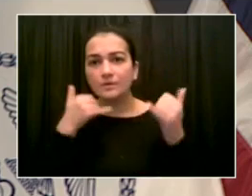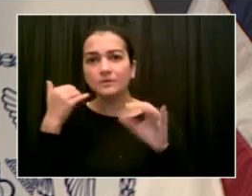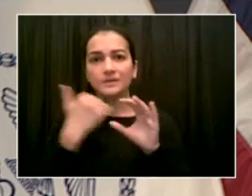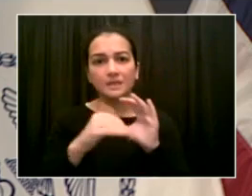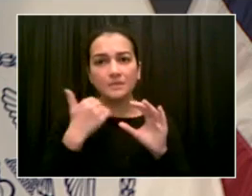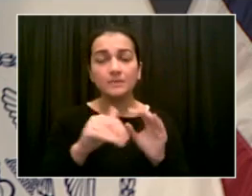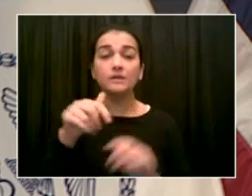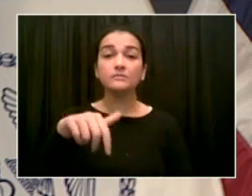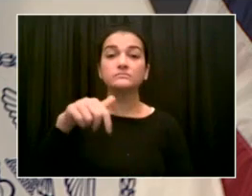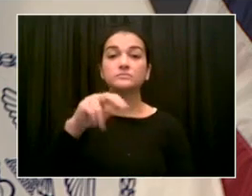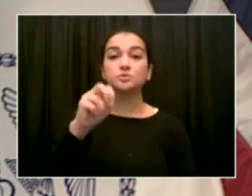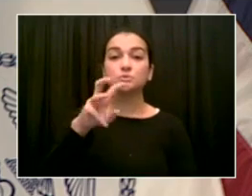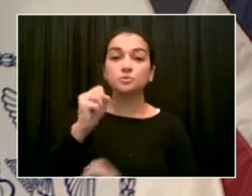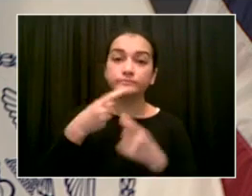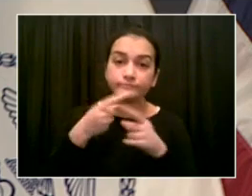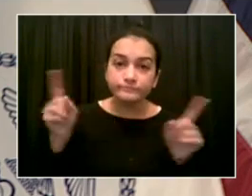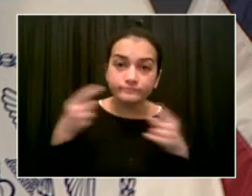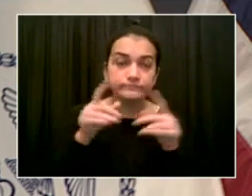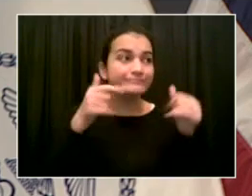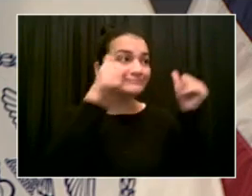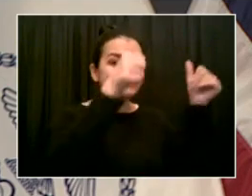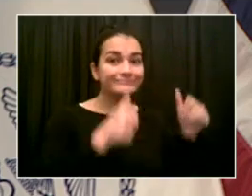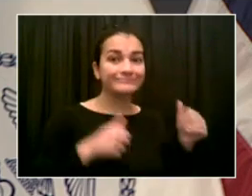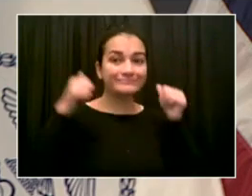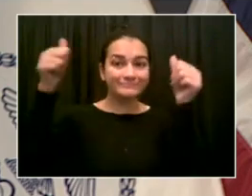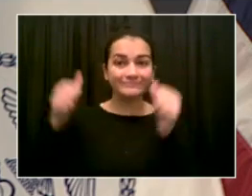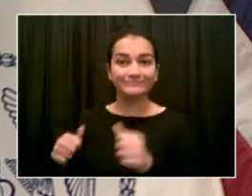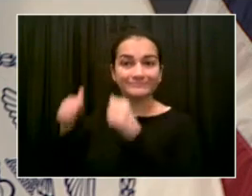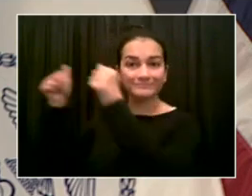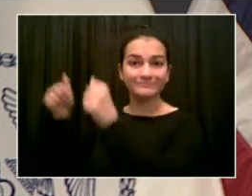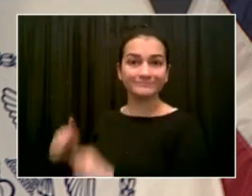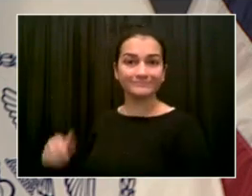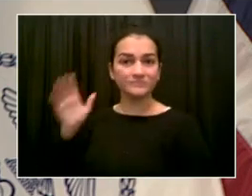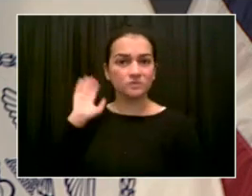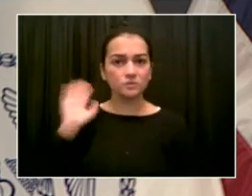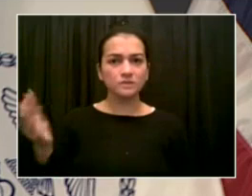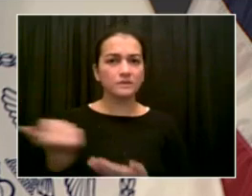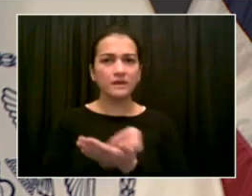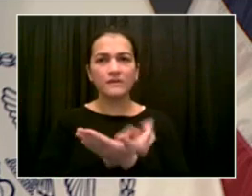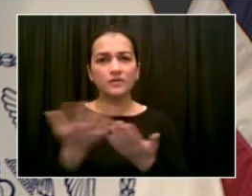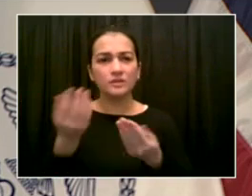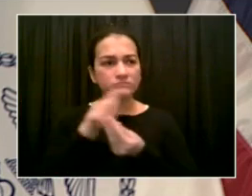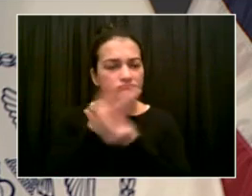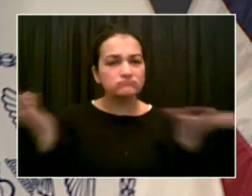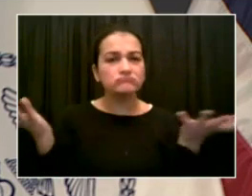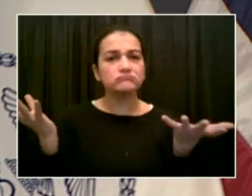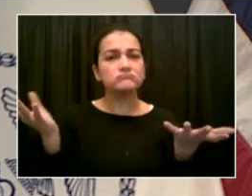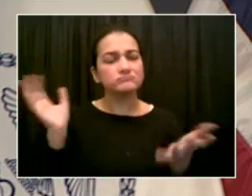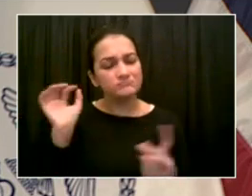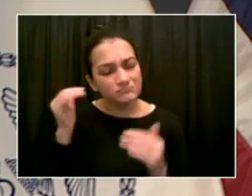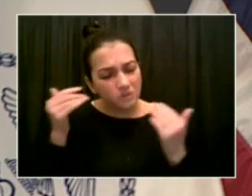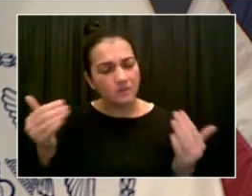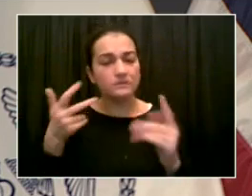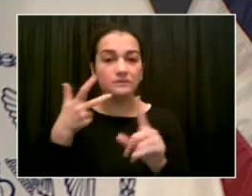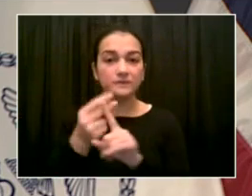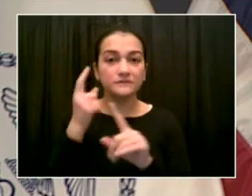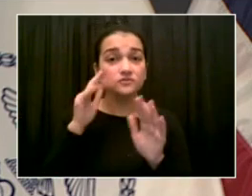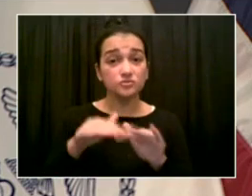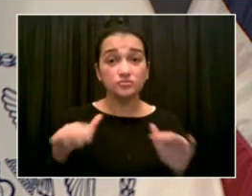the vaccine makes sense and why it's safe and effective and available to all. Let me show you one of these ads right now.